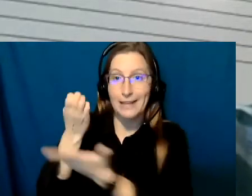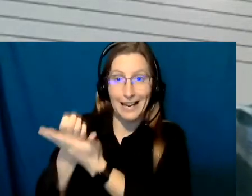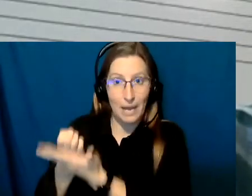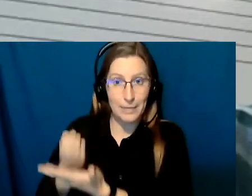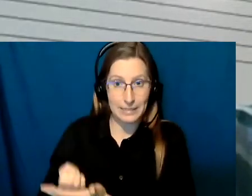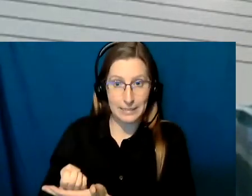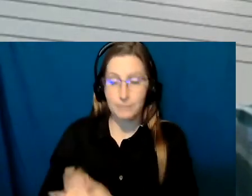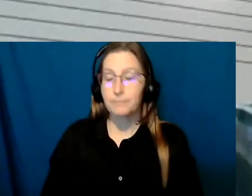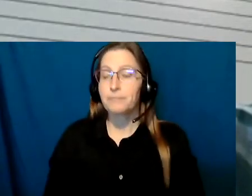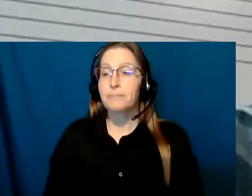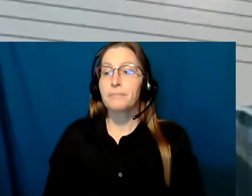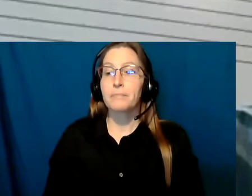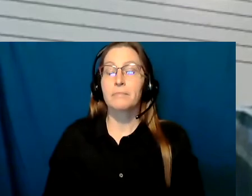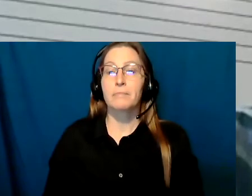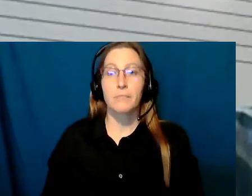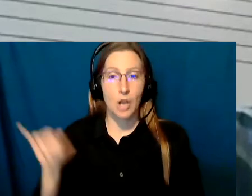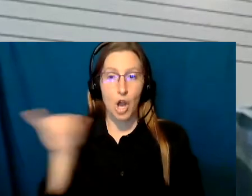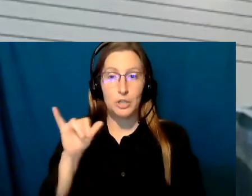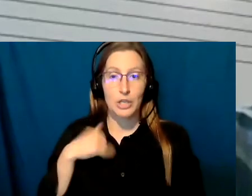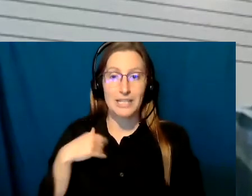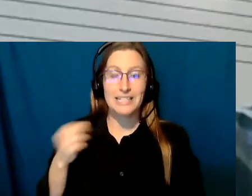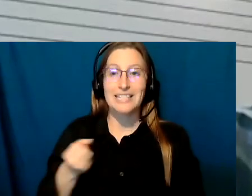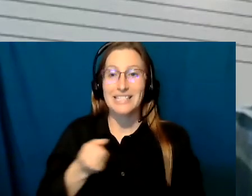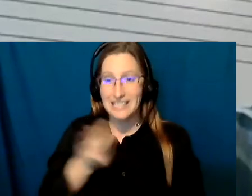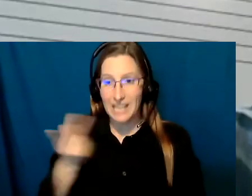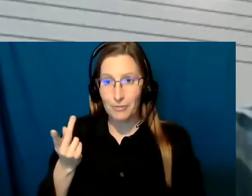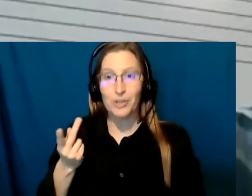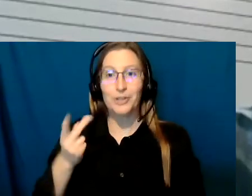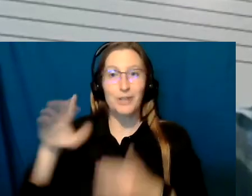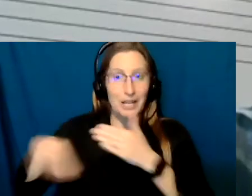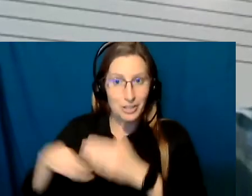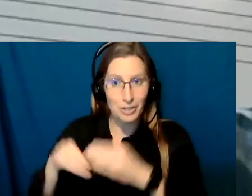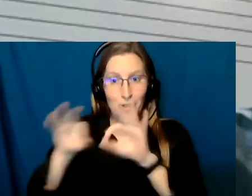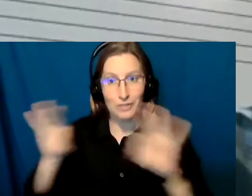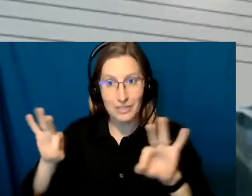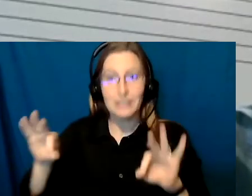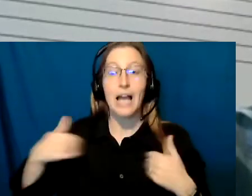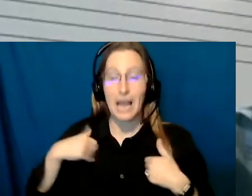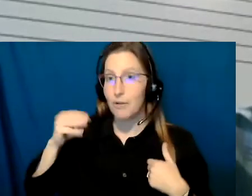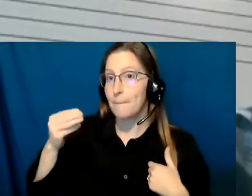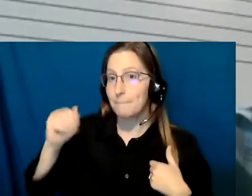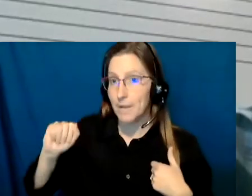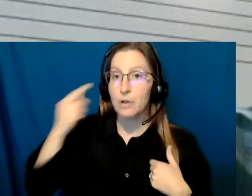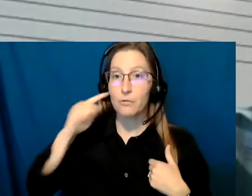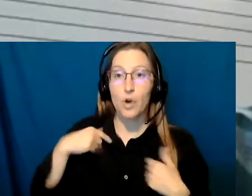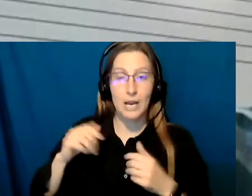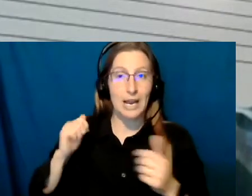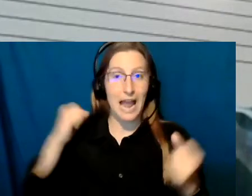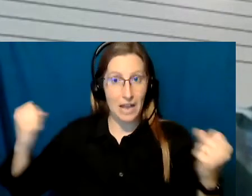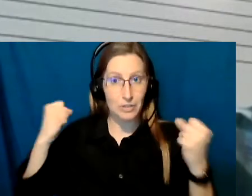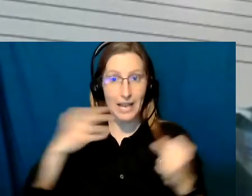I also have several degrees. In addition to that, I have a master's in exercise and sports science